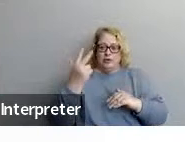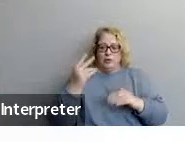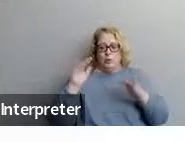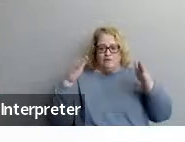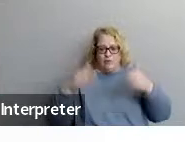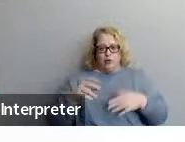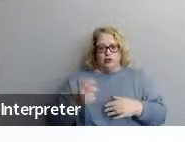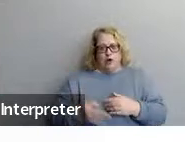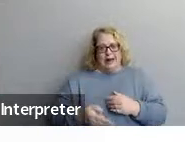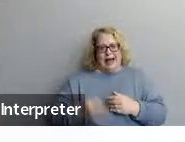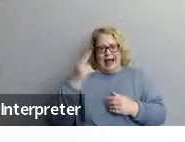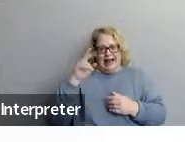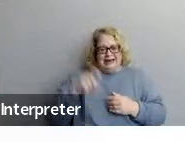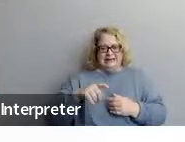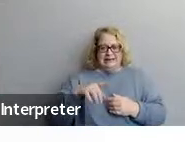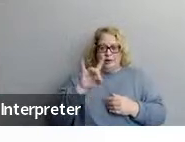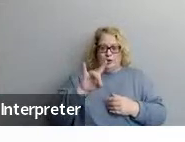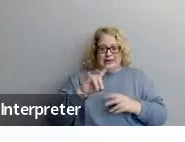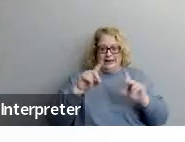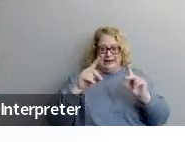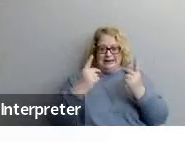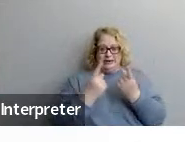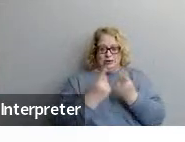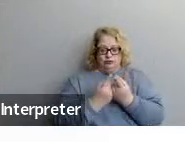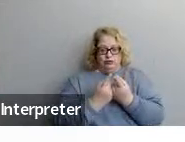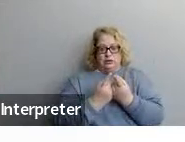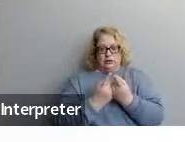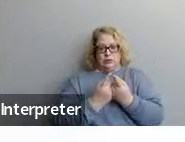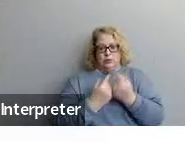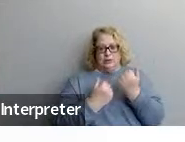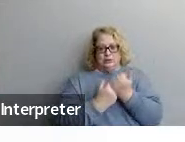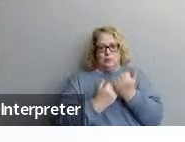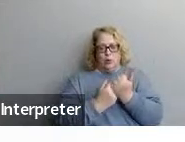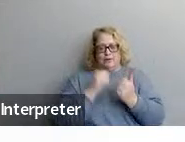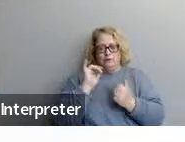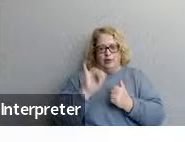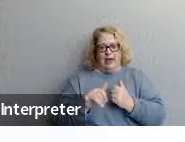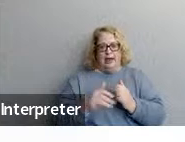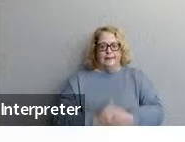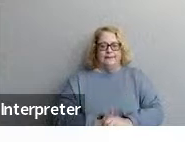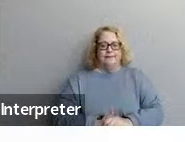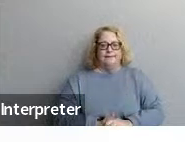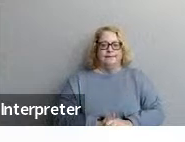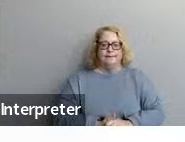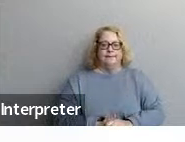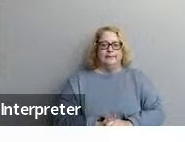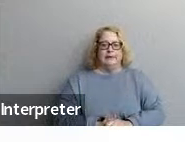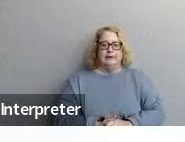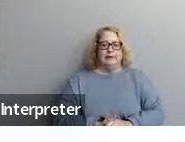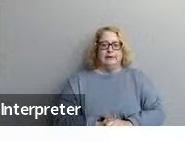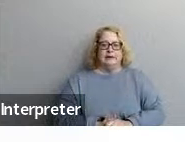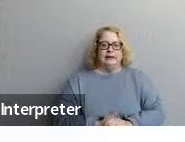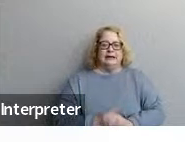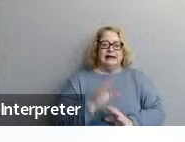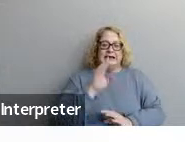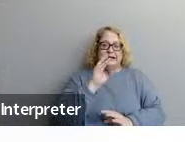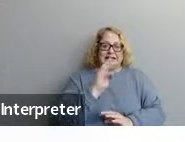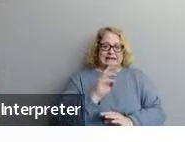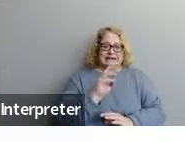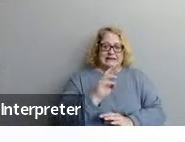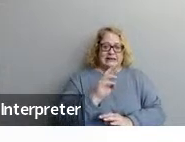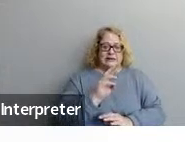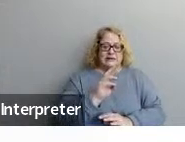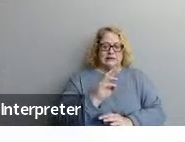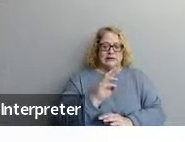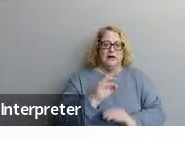high needs. And there are 8 districts throughout the county in which we support in that way. 6 of our DISPRO districts are also high